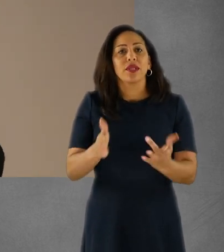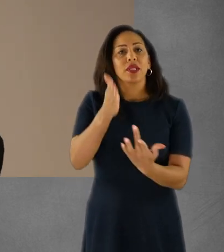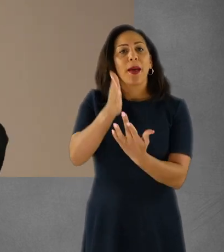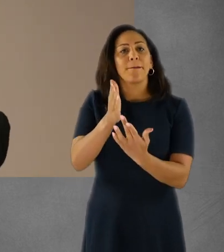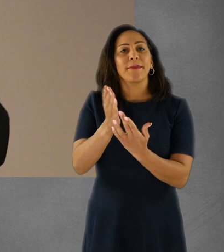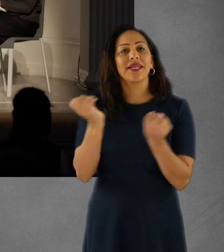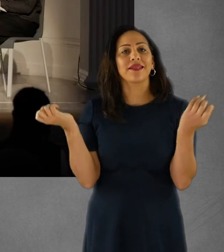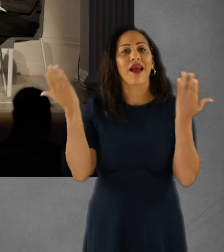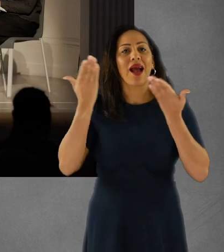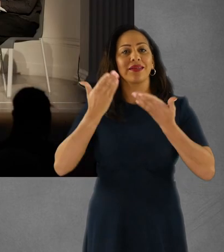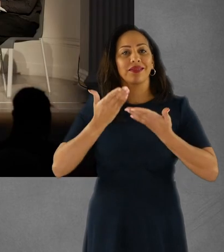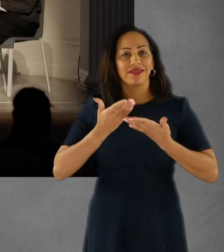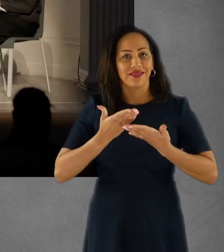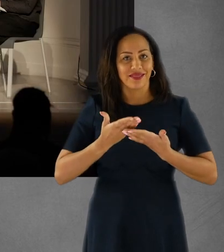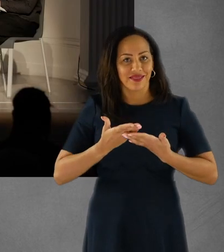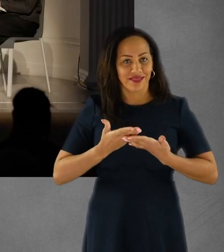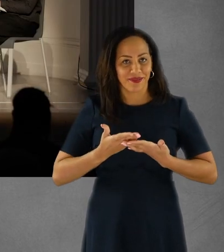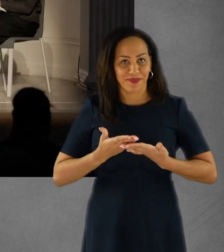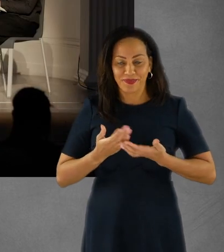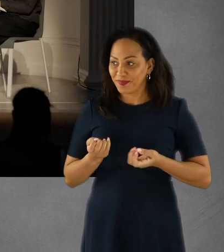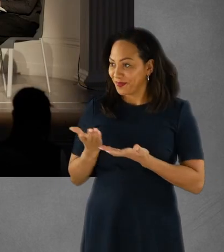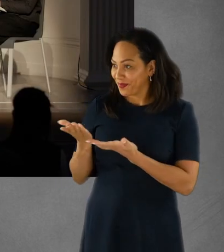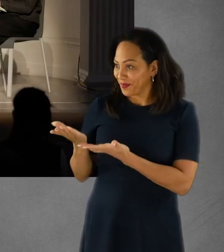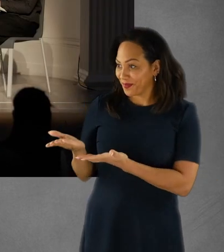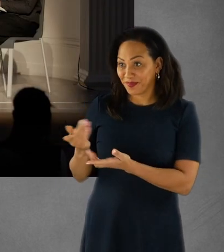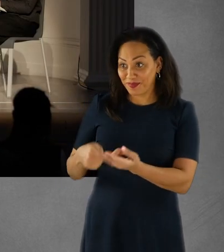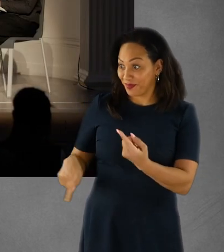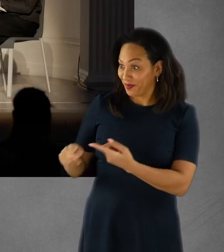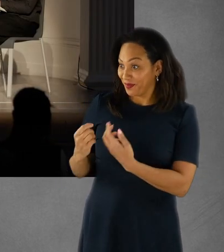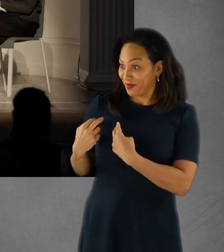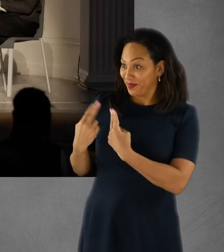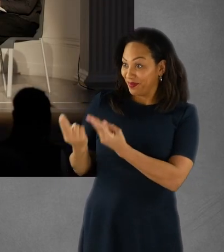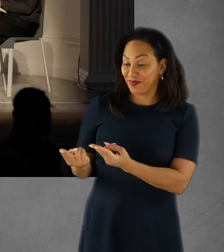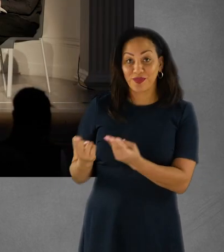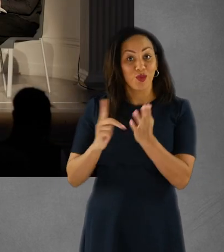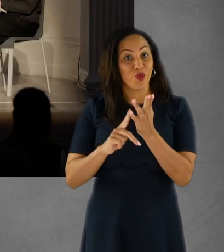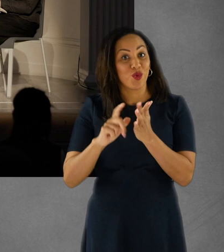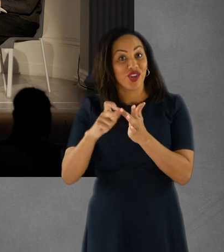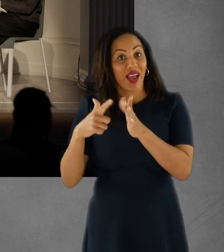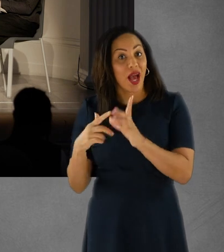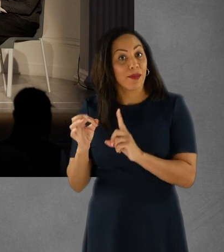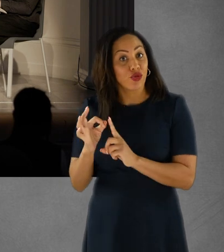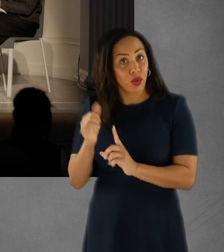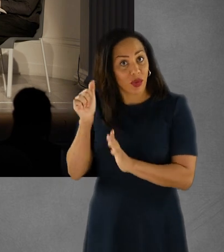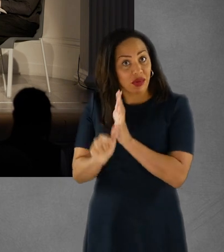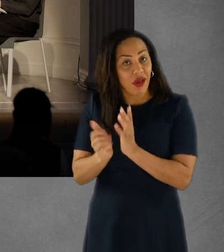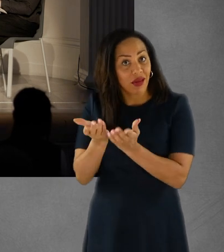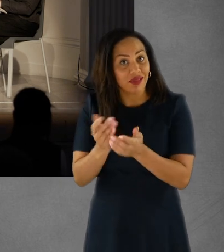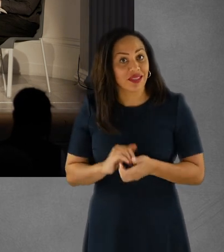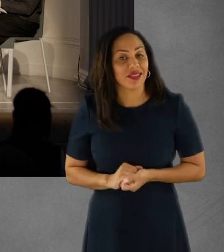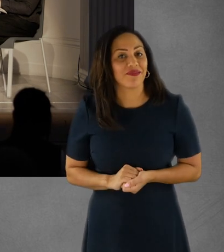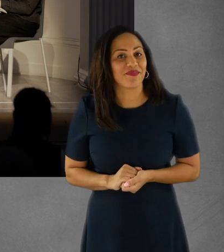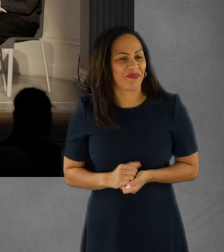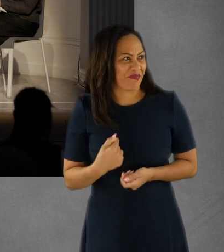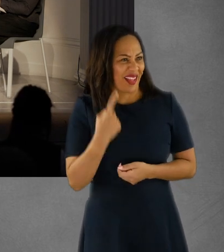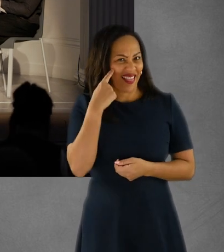And I give the floor to everyone here. Lucia Pietroiusti, you want to start? I think